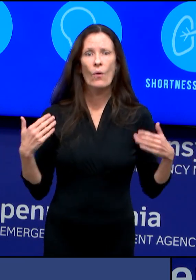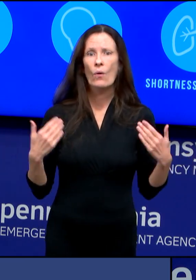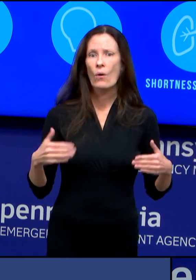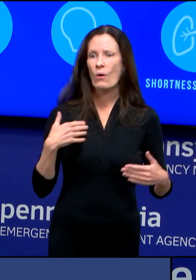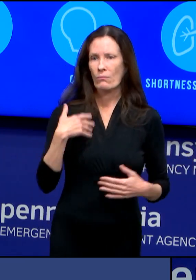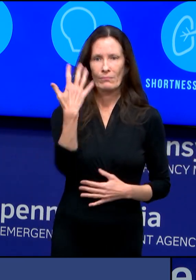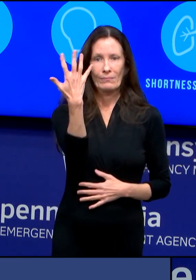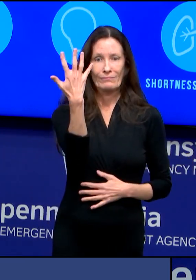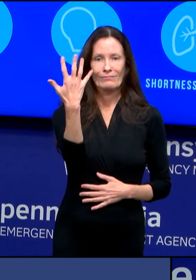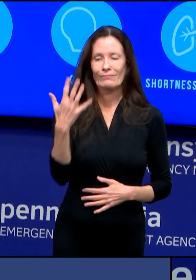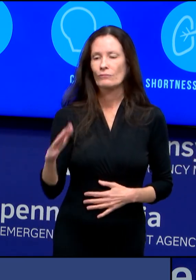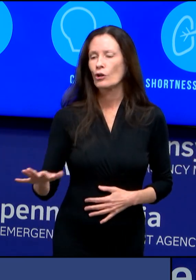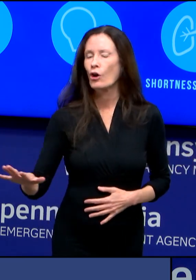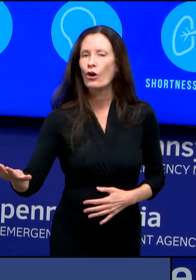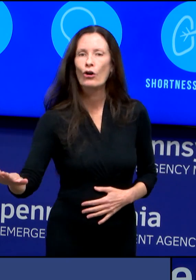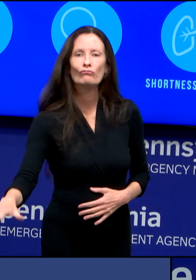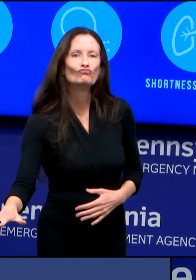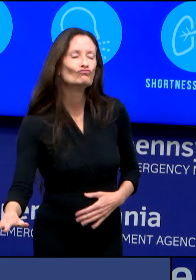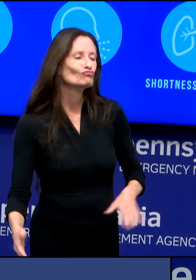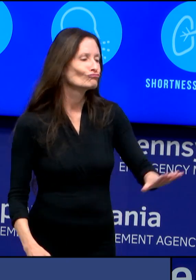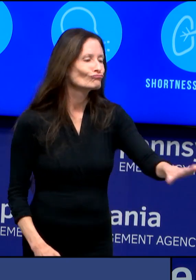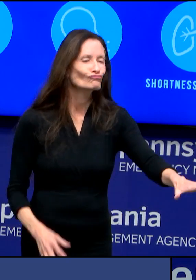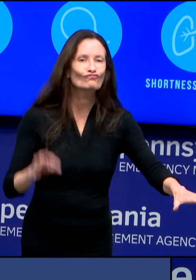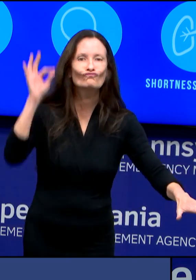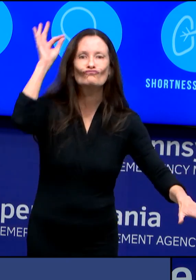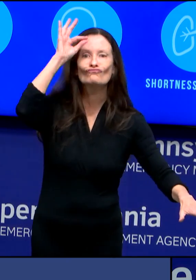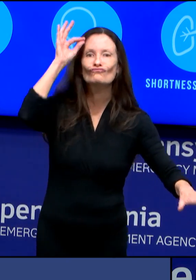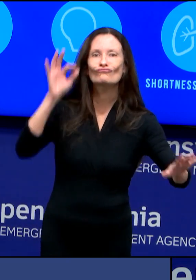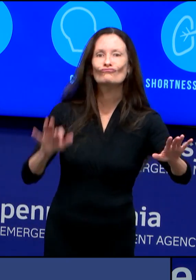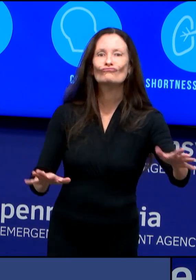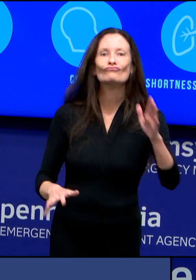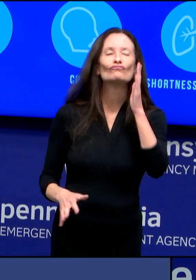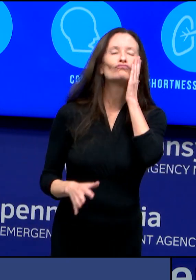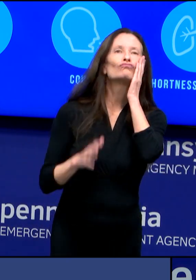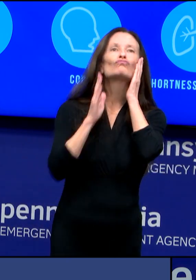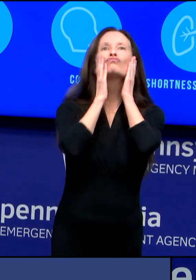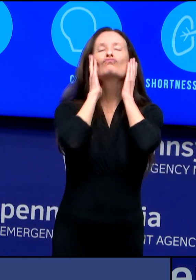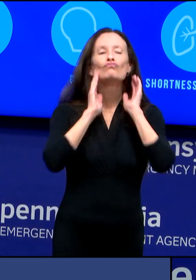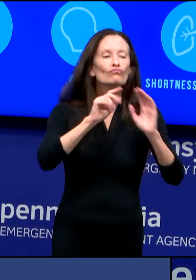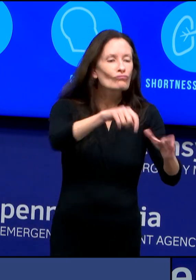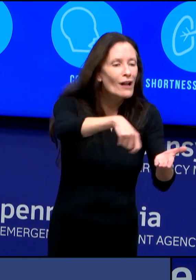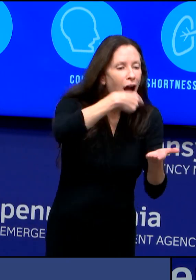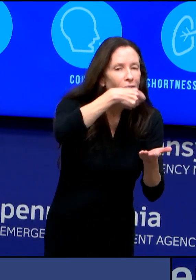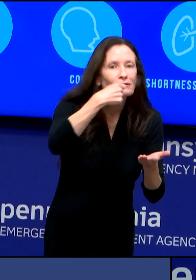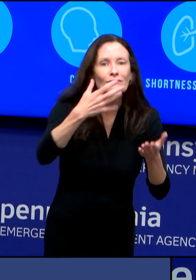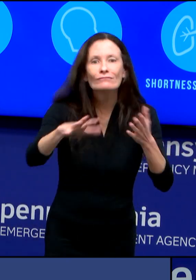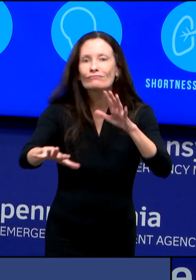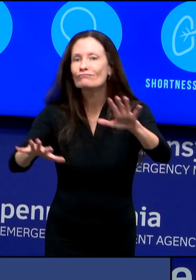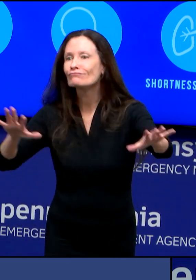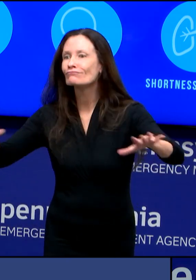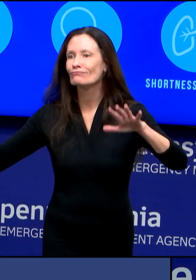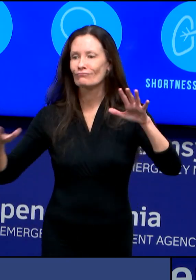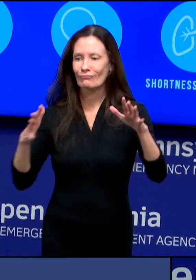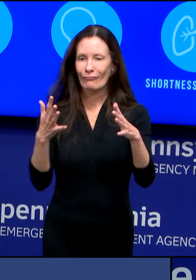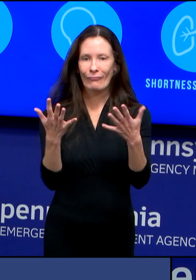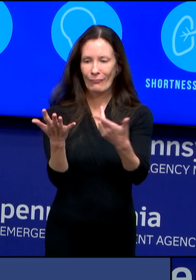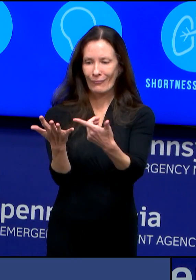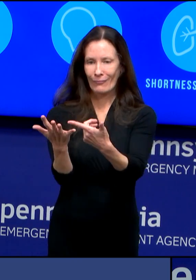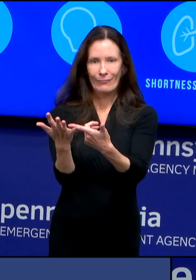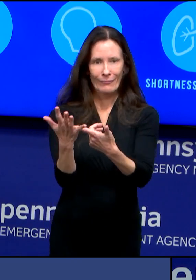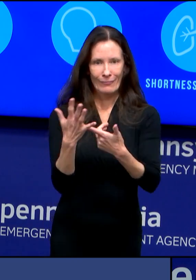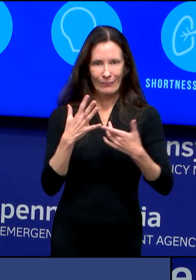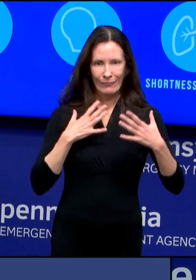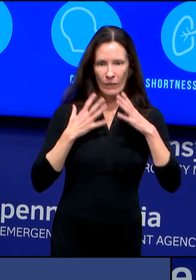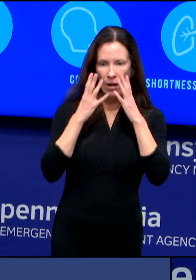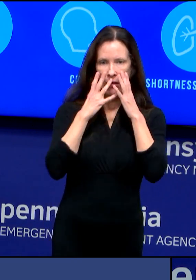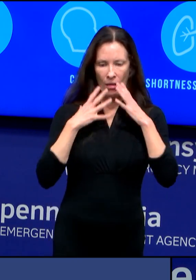touch your face, or then you eat food or something like that, then you can contract a respiratory virus like COVID-19. And